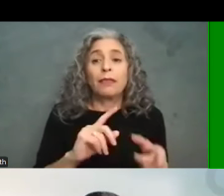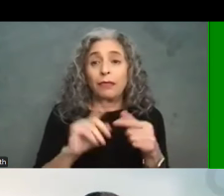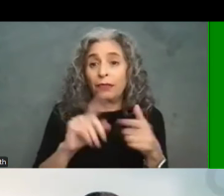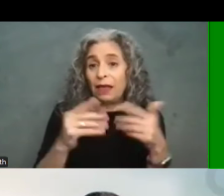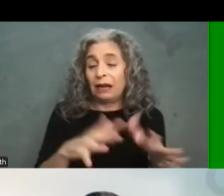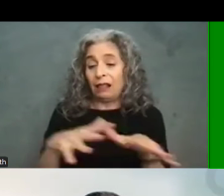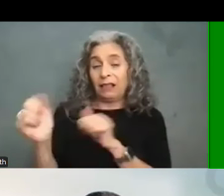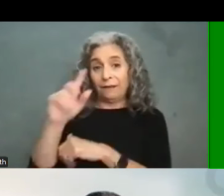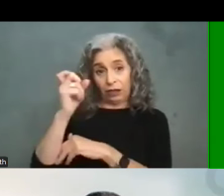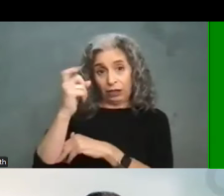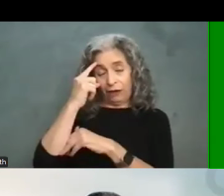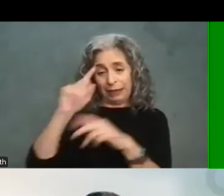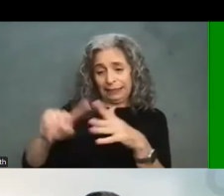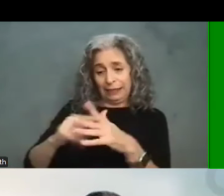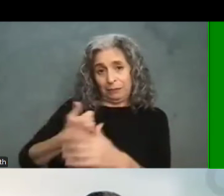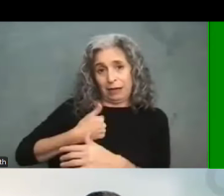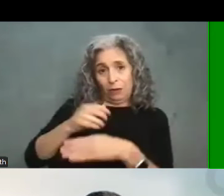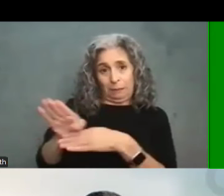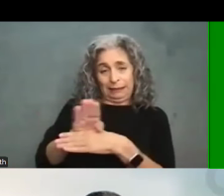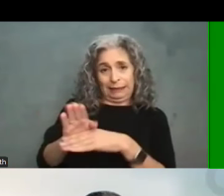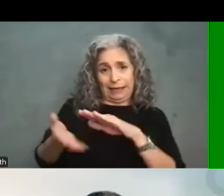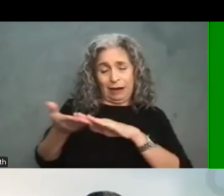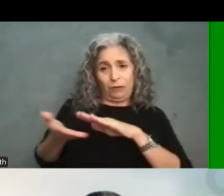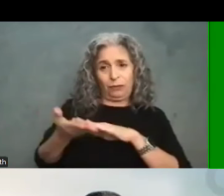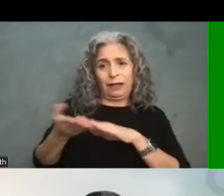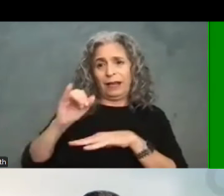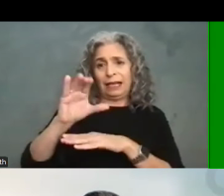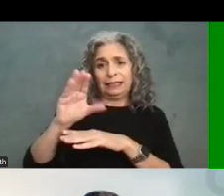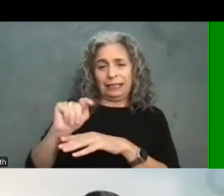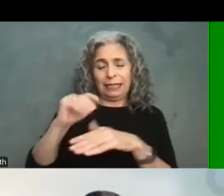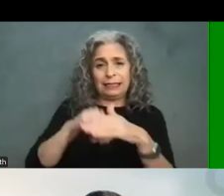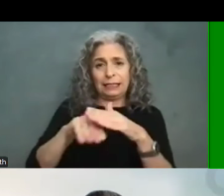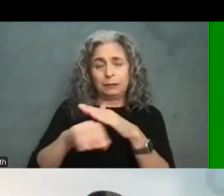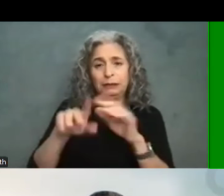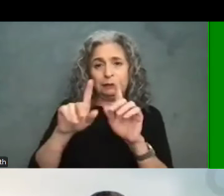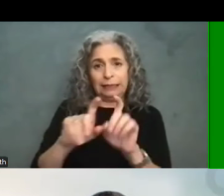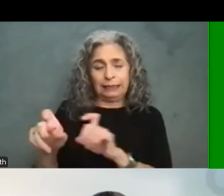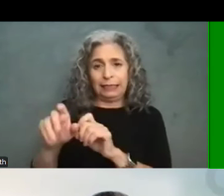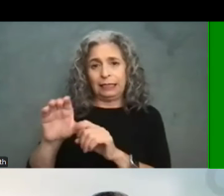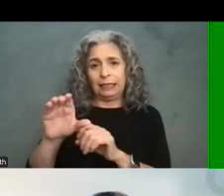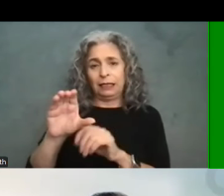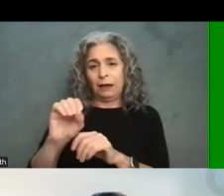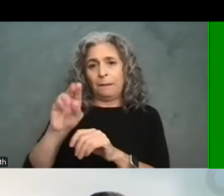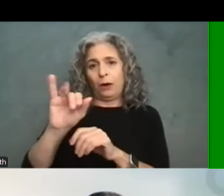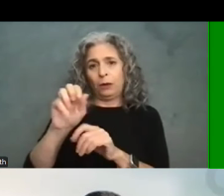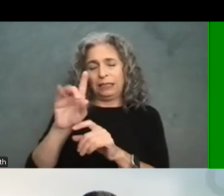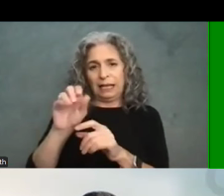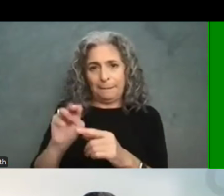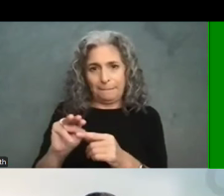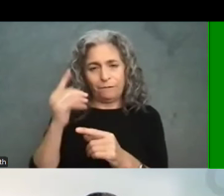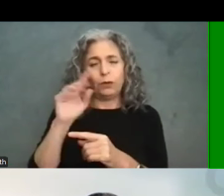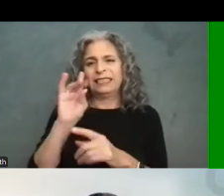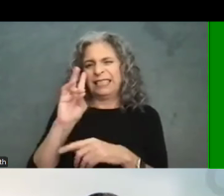left the government and started my own company, I ran the ICT Accessibility Testing Symposium for